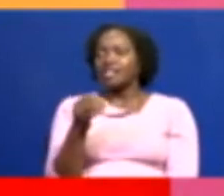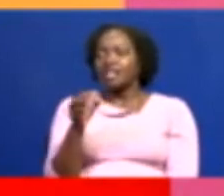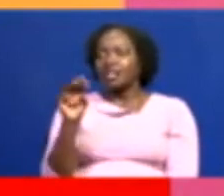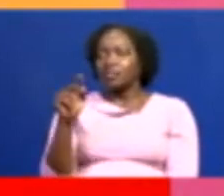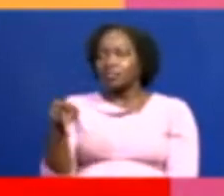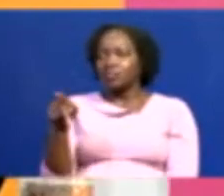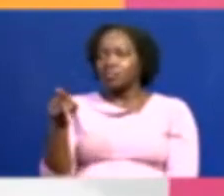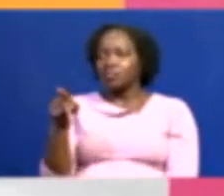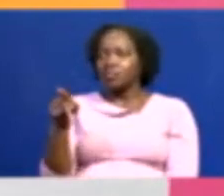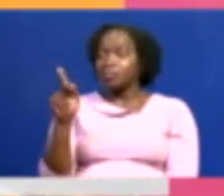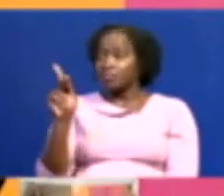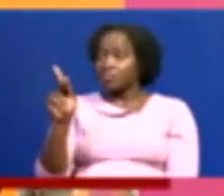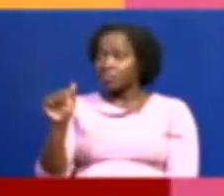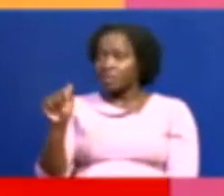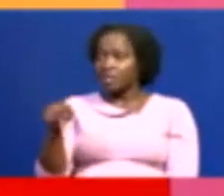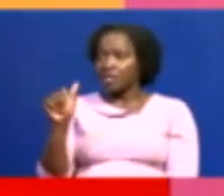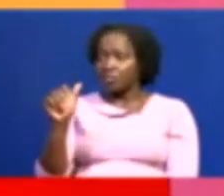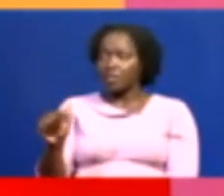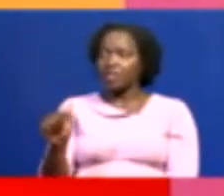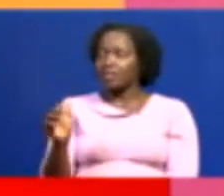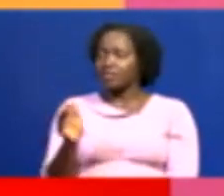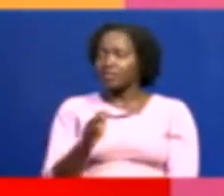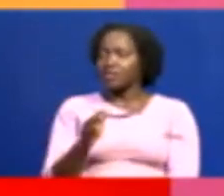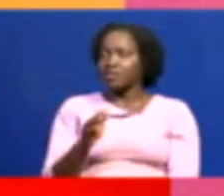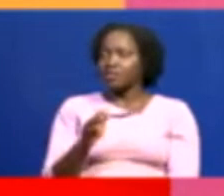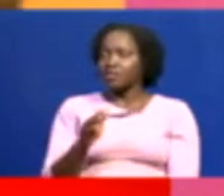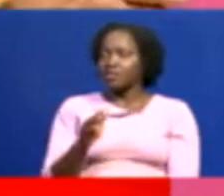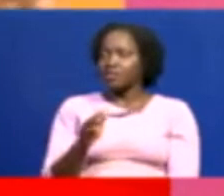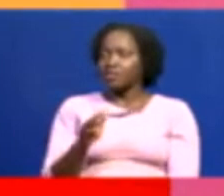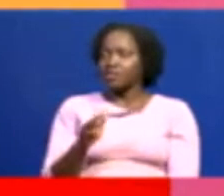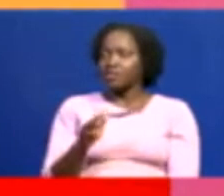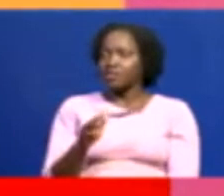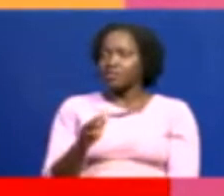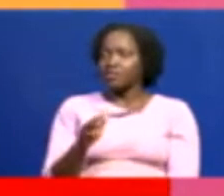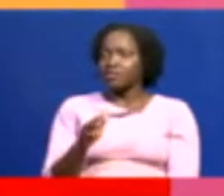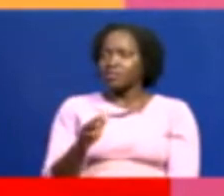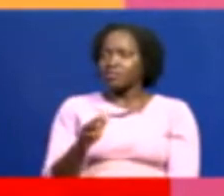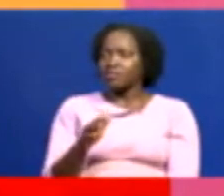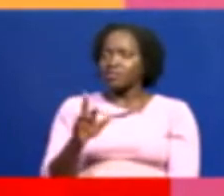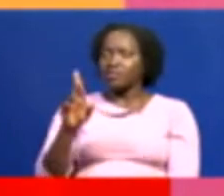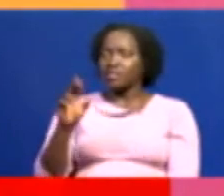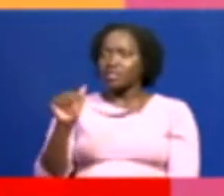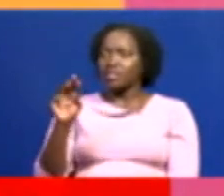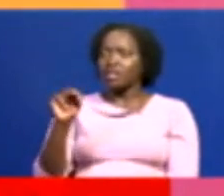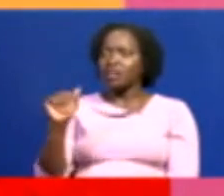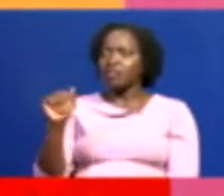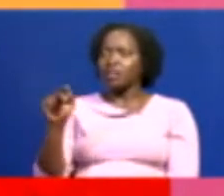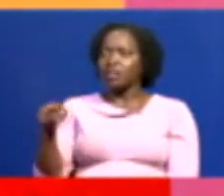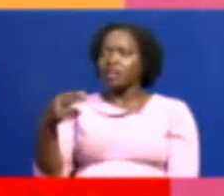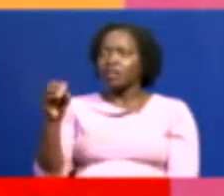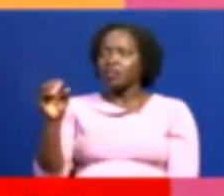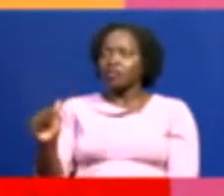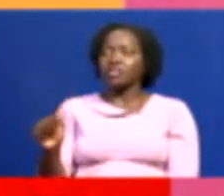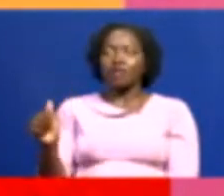Mukapa, and the others, and Sese Ramaphosa, I think Sese Ramaphosa was rejected at the inception of the talks.